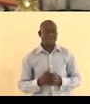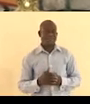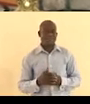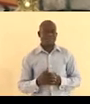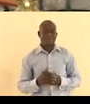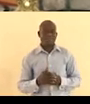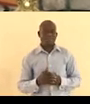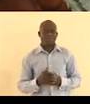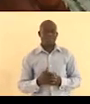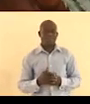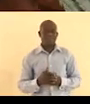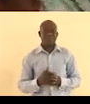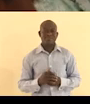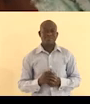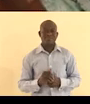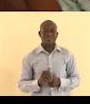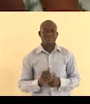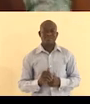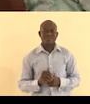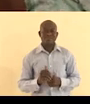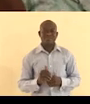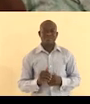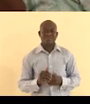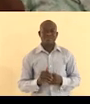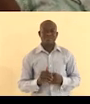Only Inya. Okay. Huh?